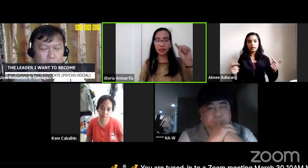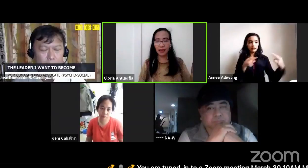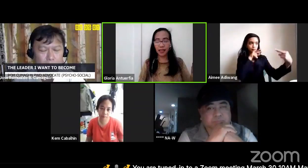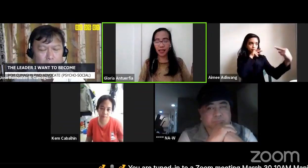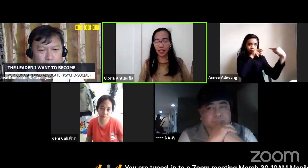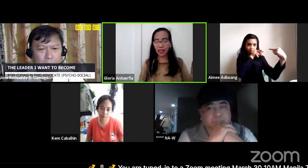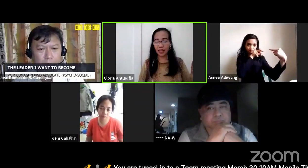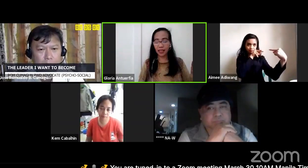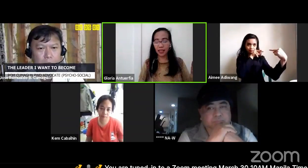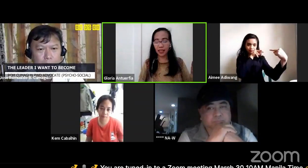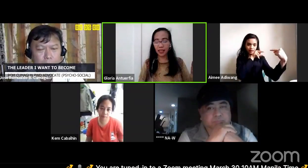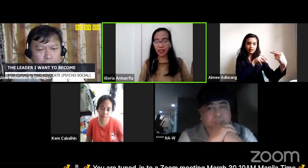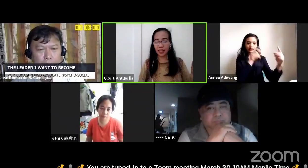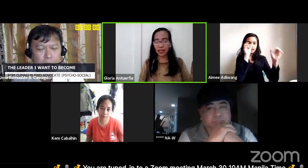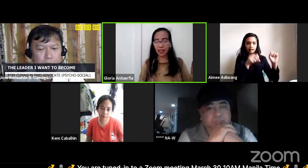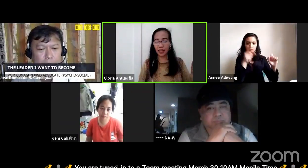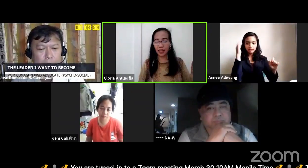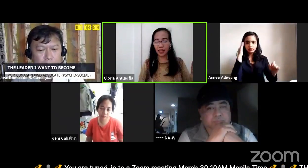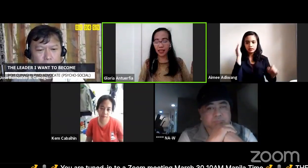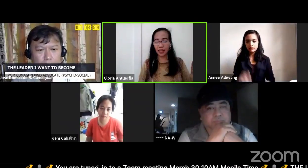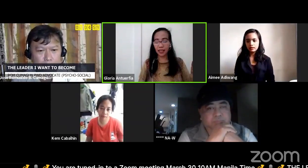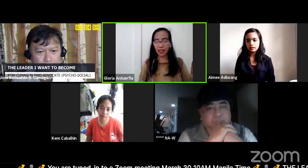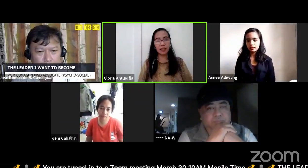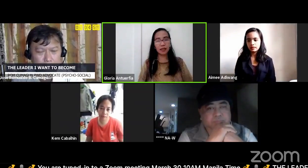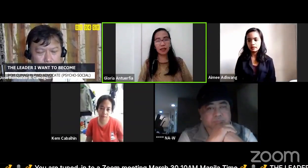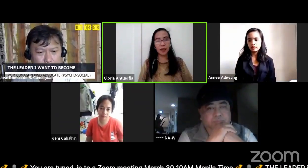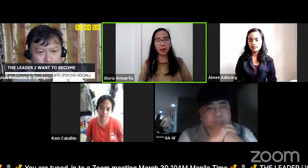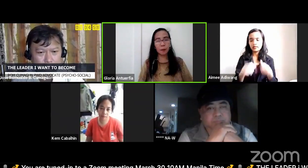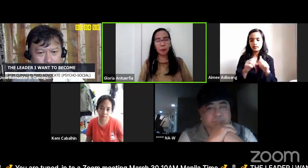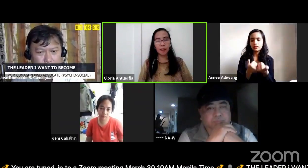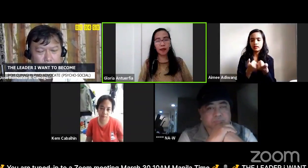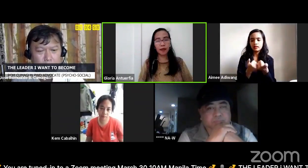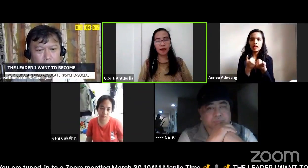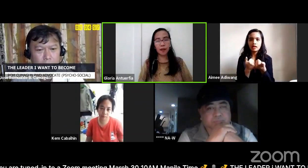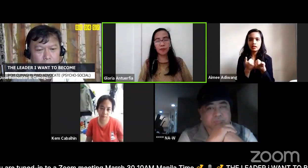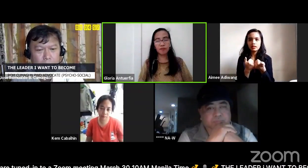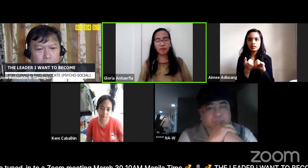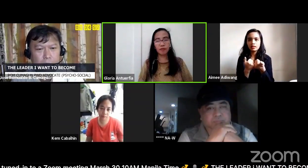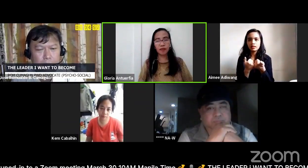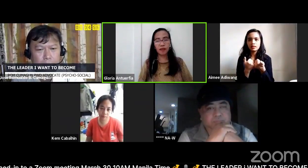contact. And in a sensitivity na